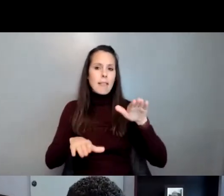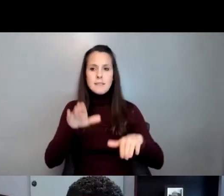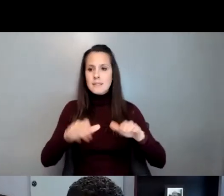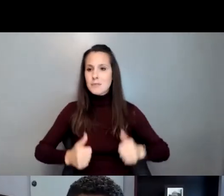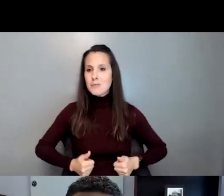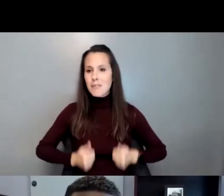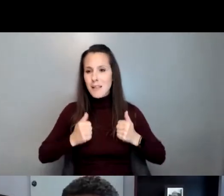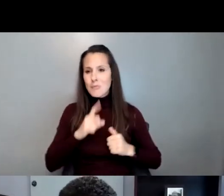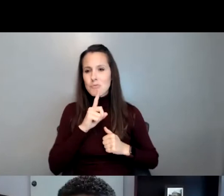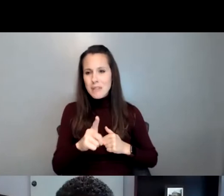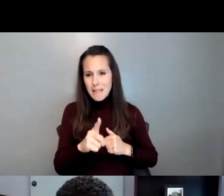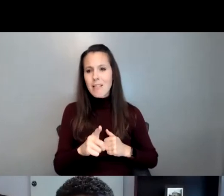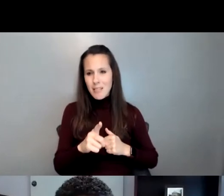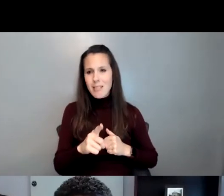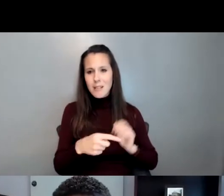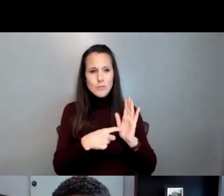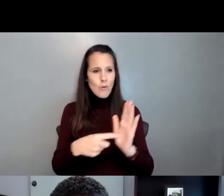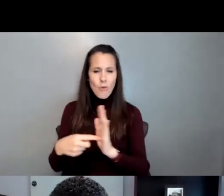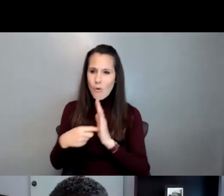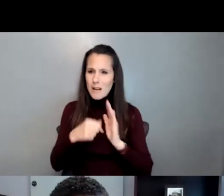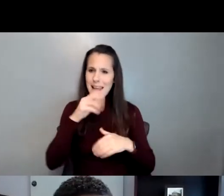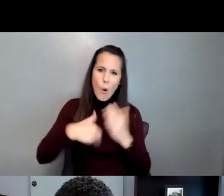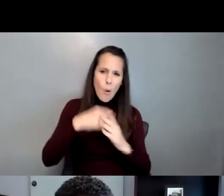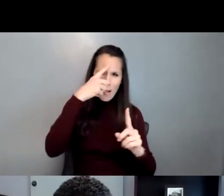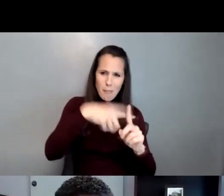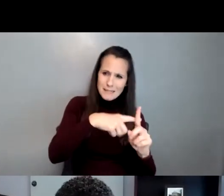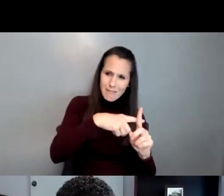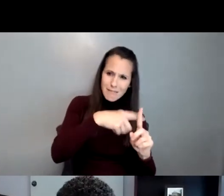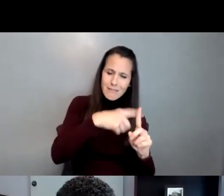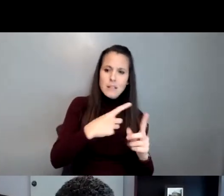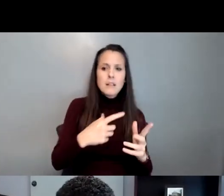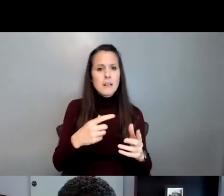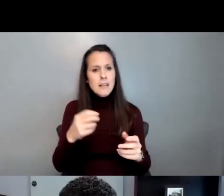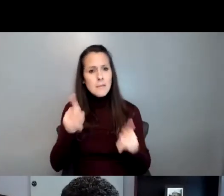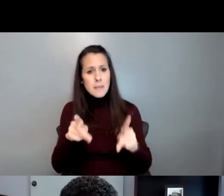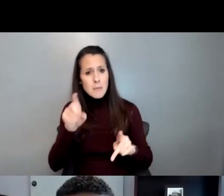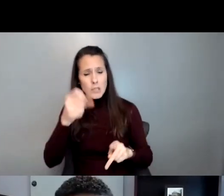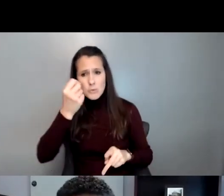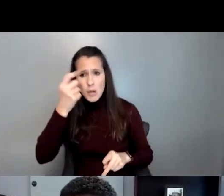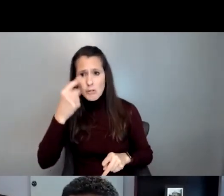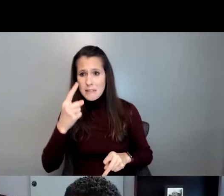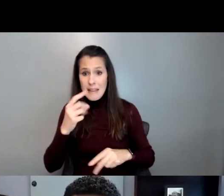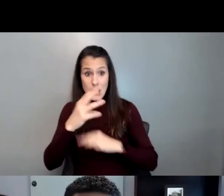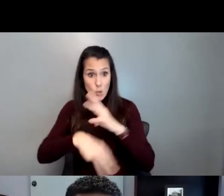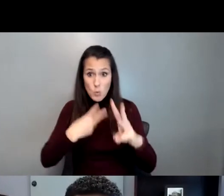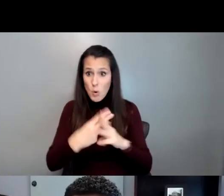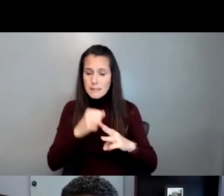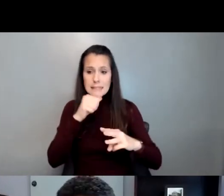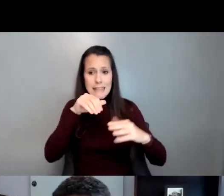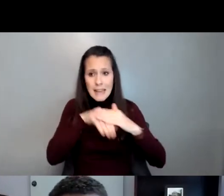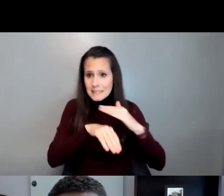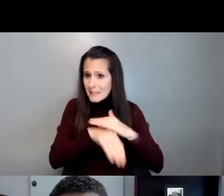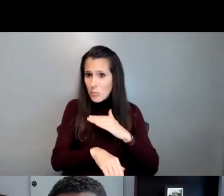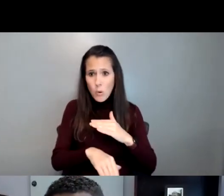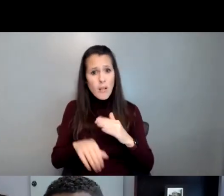let people see the real life of disability. Let people understand how inaccessible and ableist our world actually is, because that is what